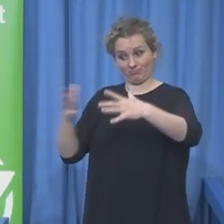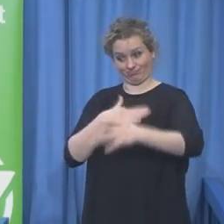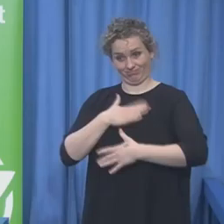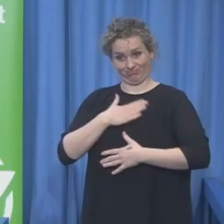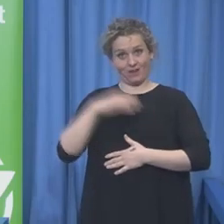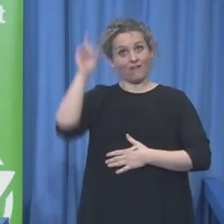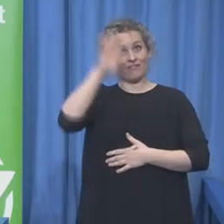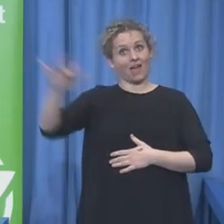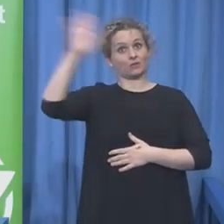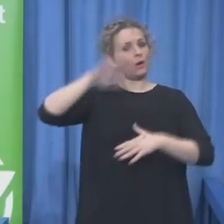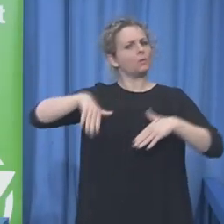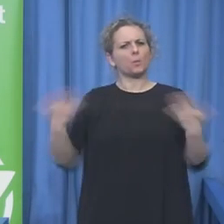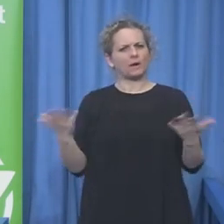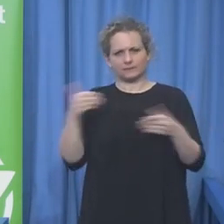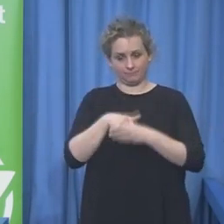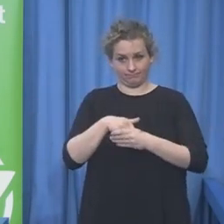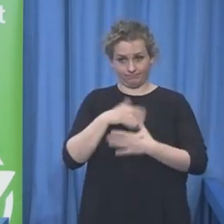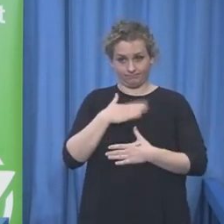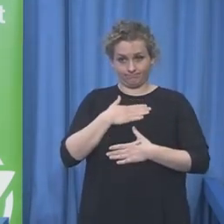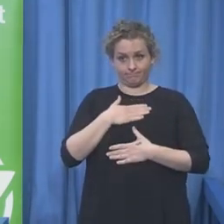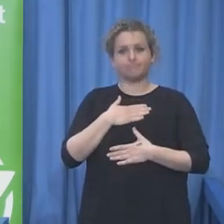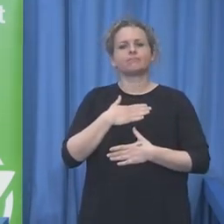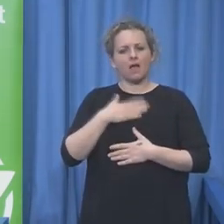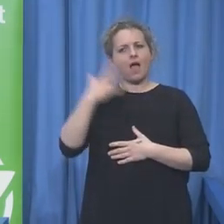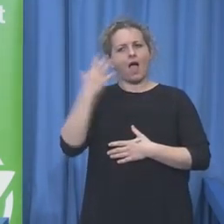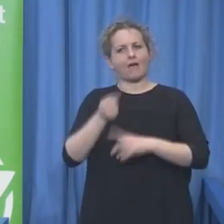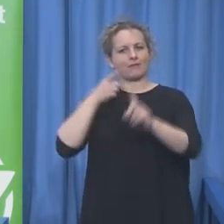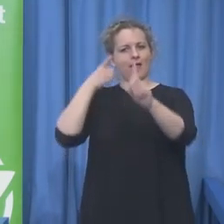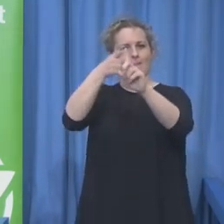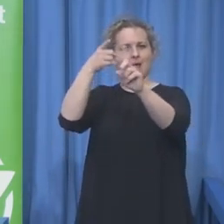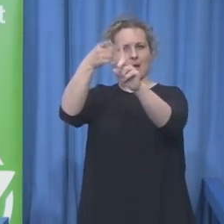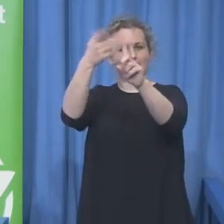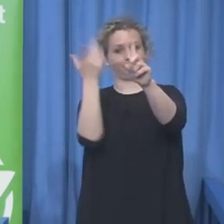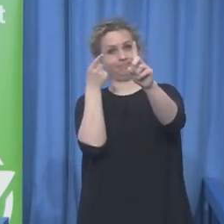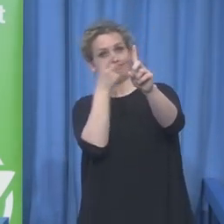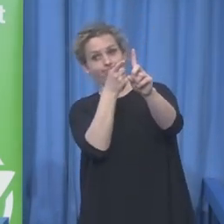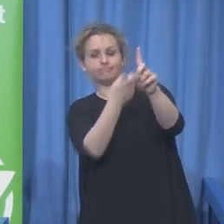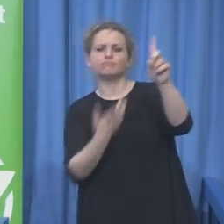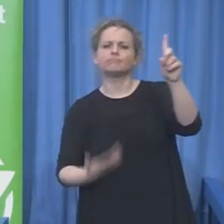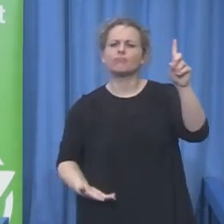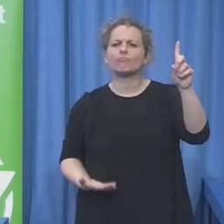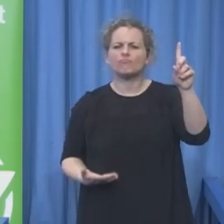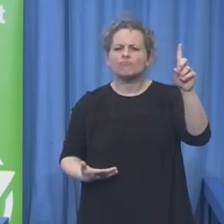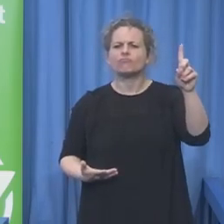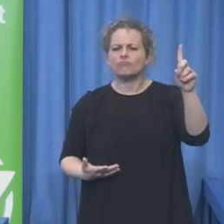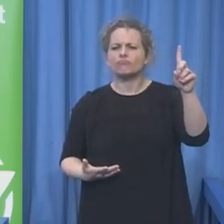pay for what we wanted and not to fund or support what was not desired.